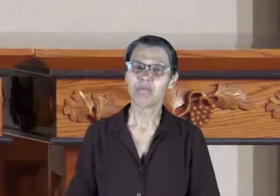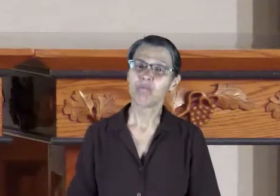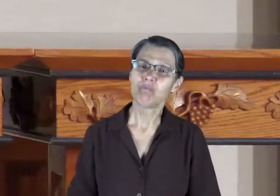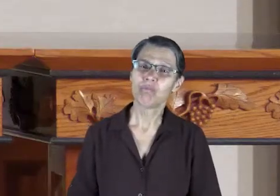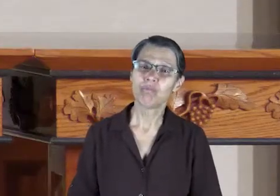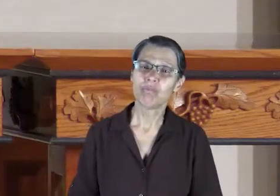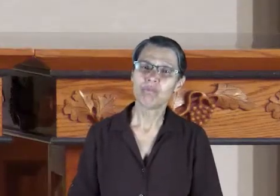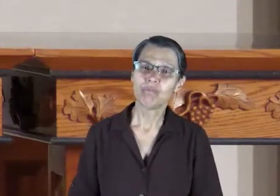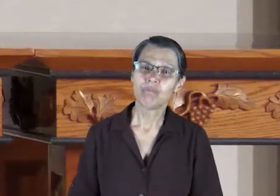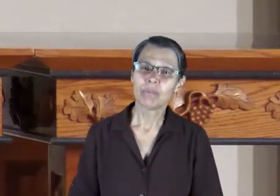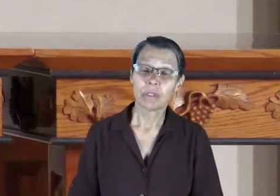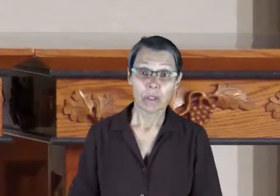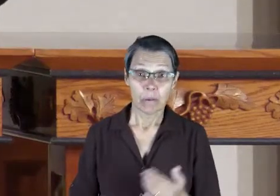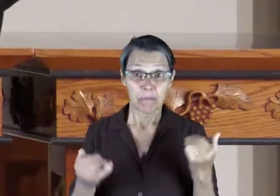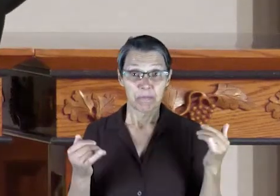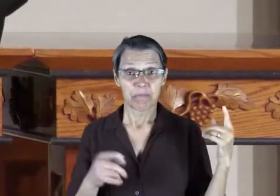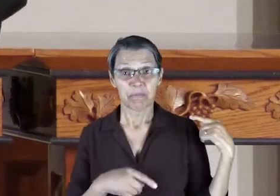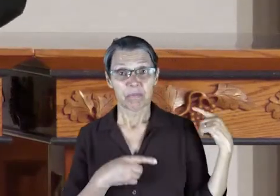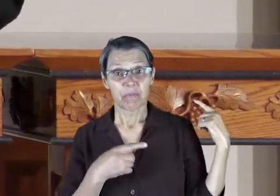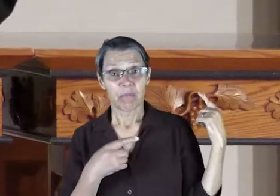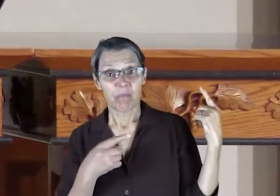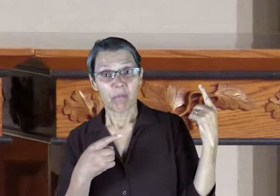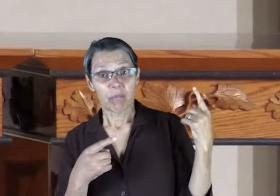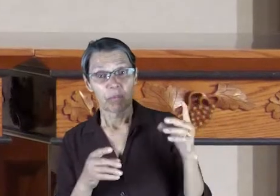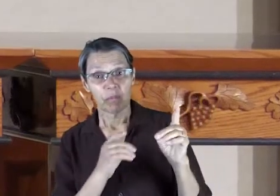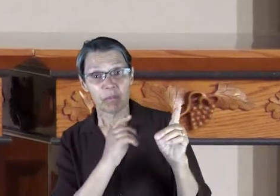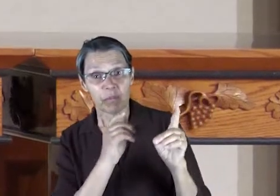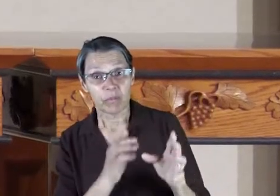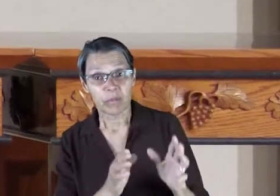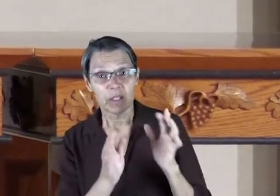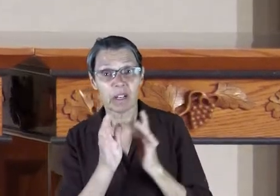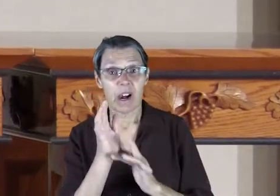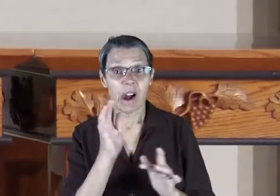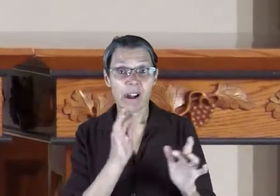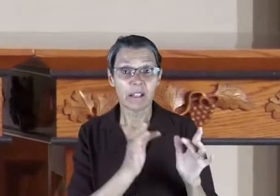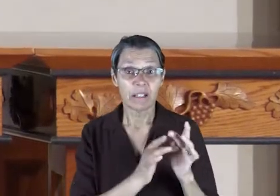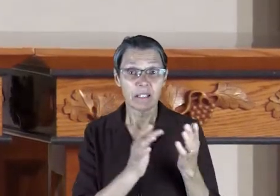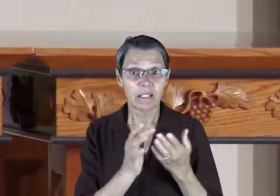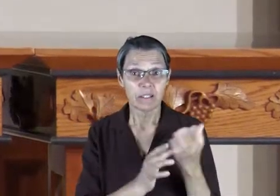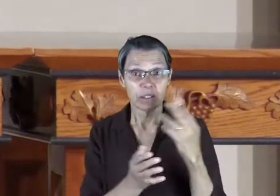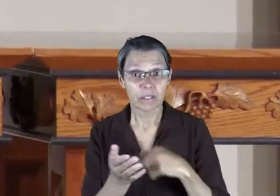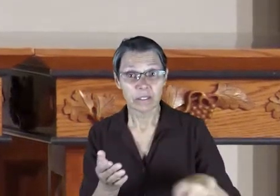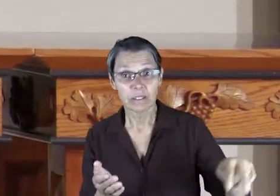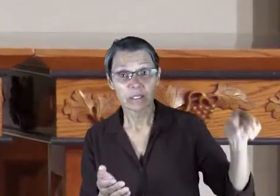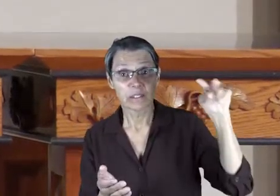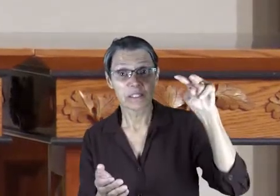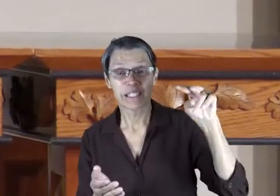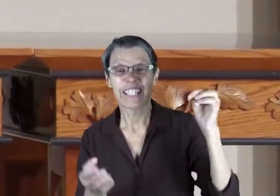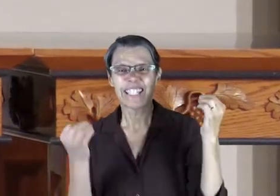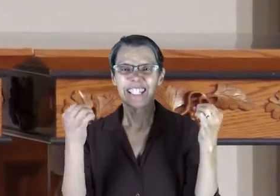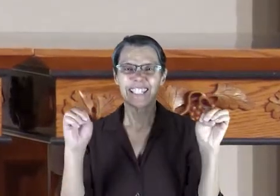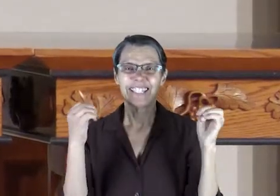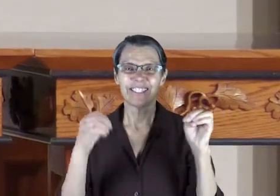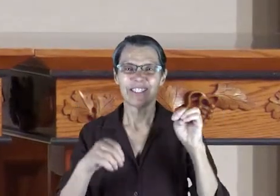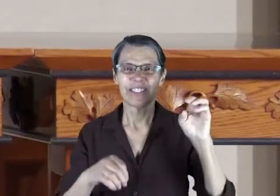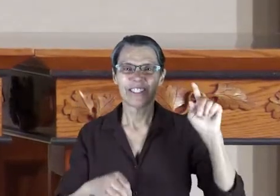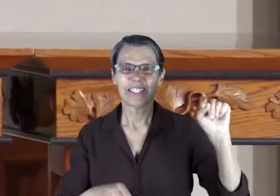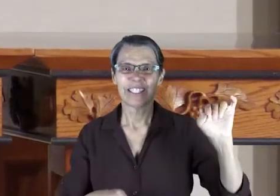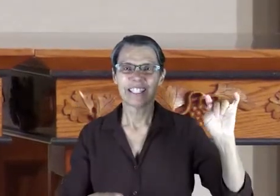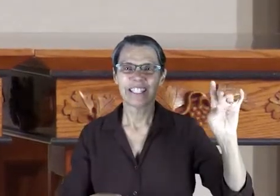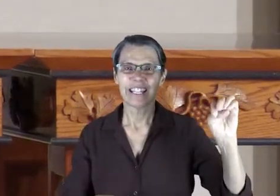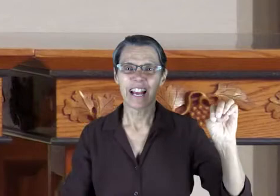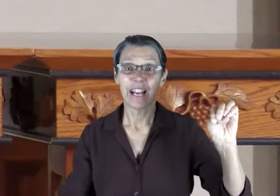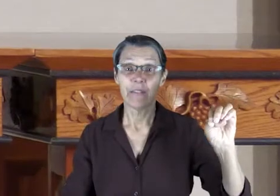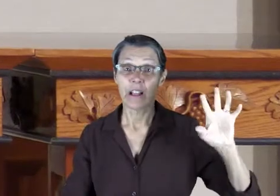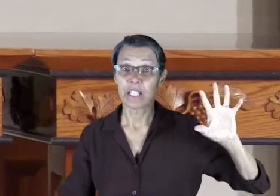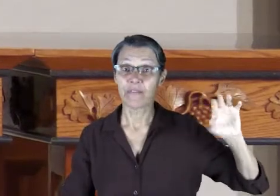We've been wondering and wandering with the disciples and Jesus in this resurrection journey and what we know as Eastertide or the great